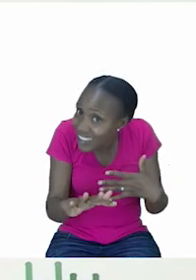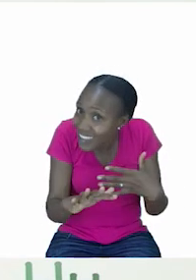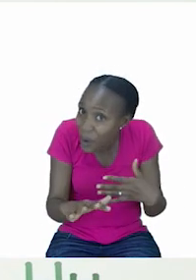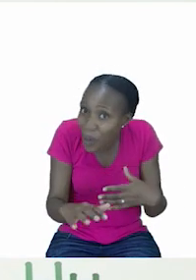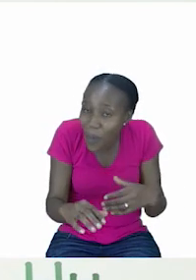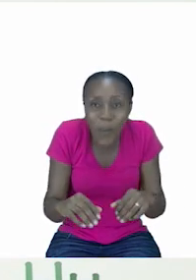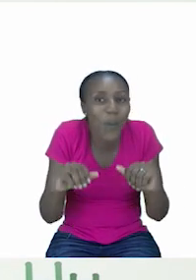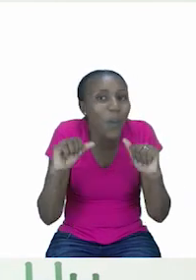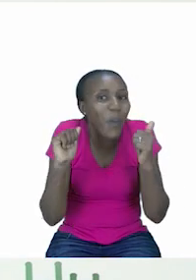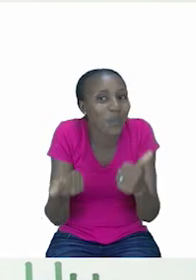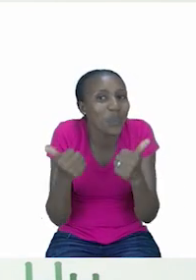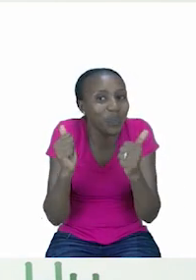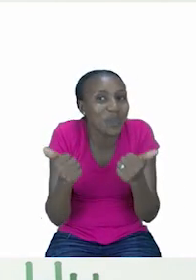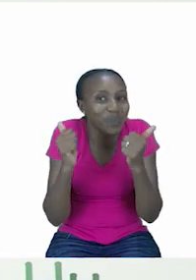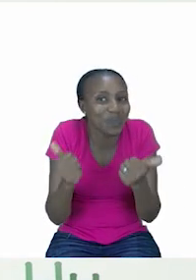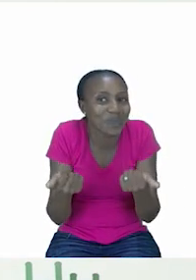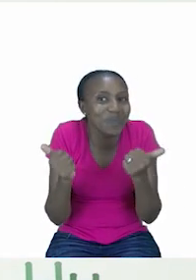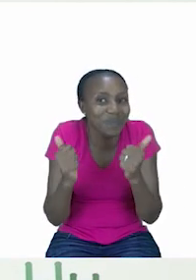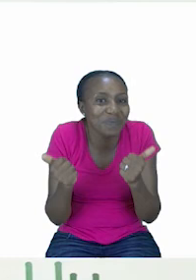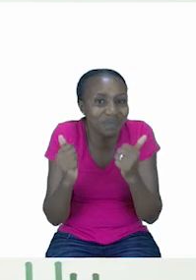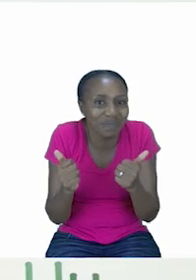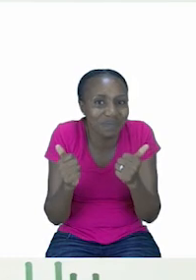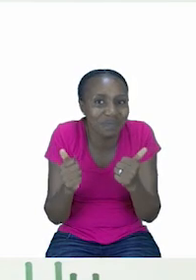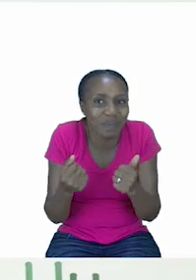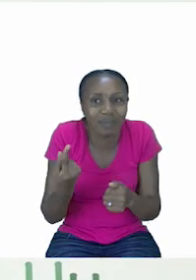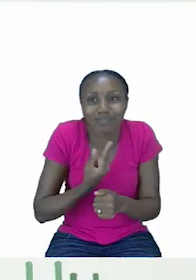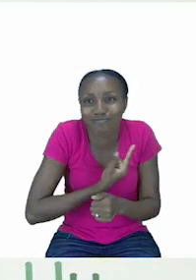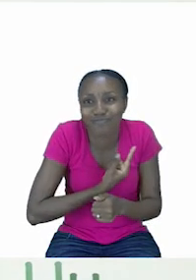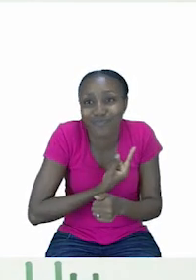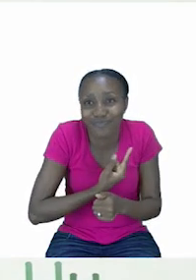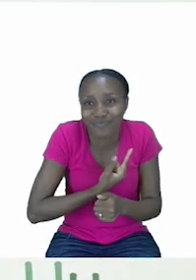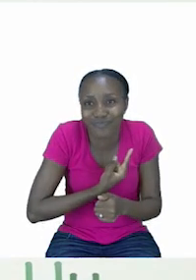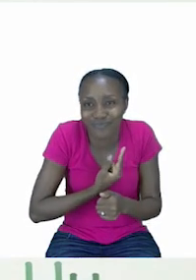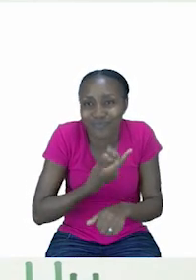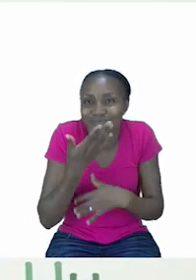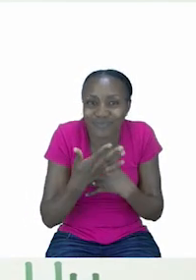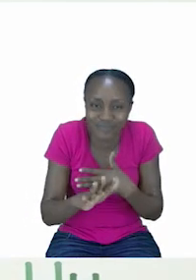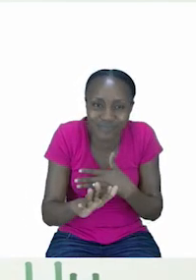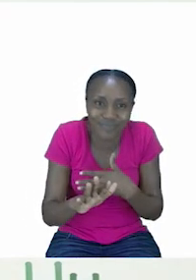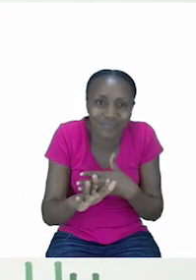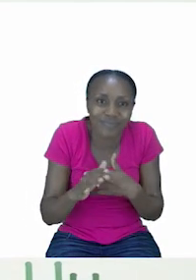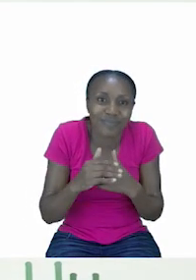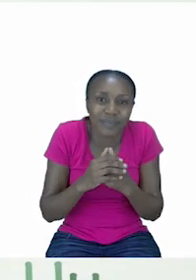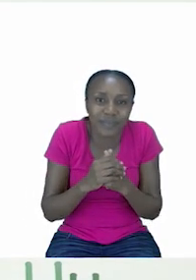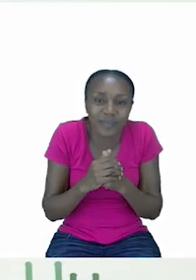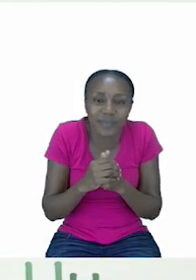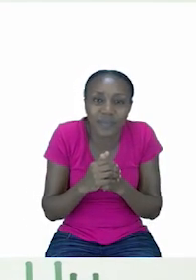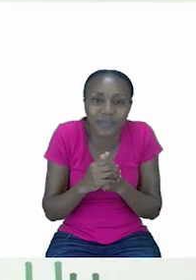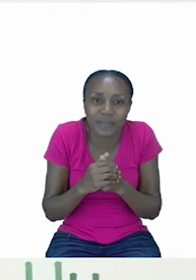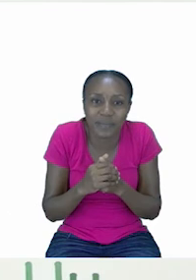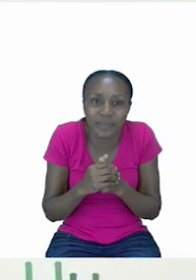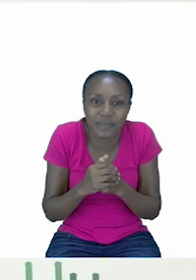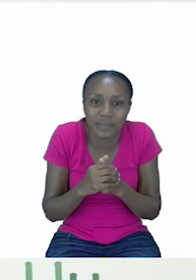Well done. Now you're going to complete it by yourself. And instead of just completing it, you're going to